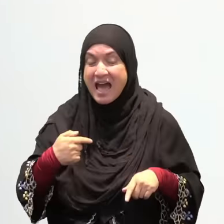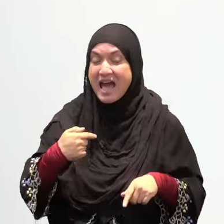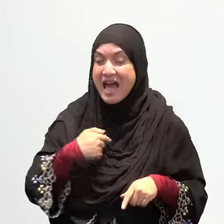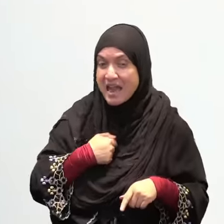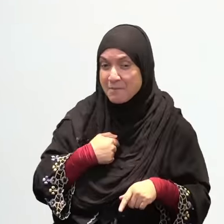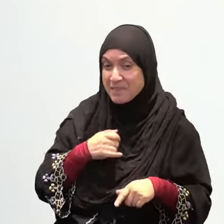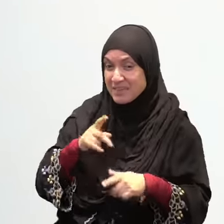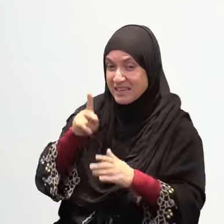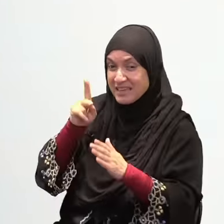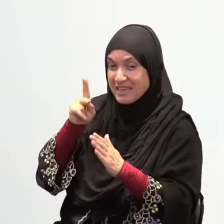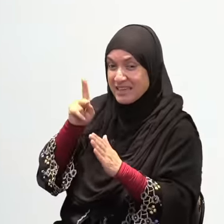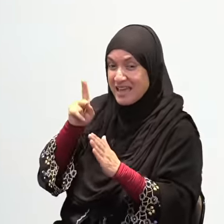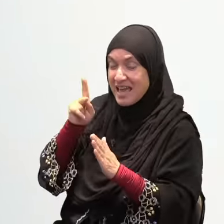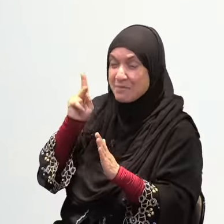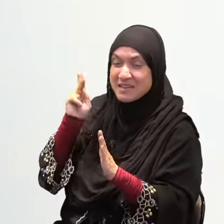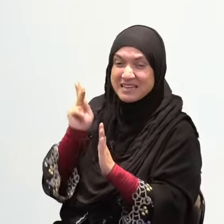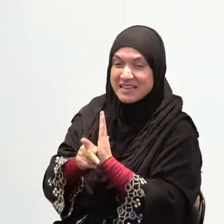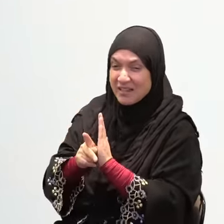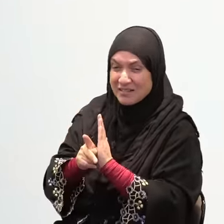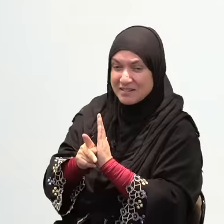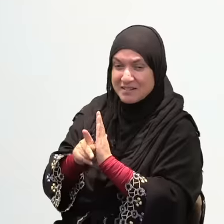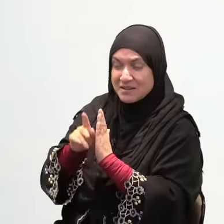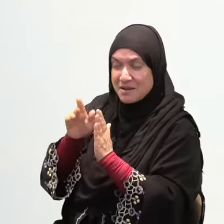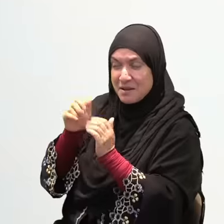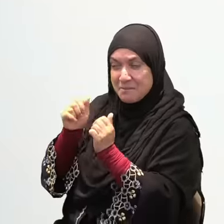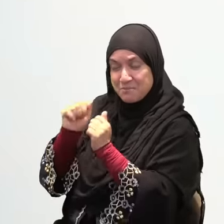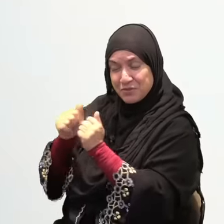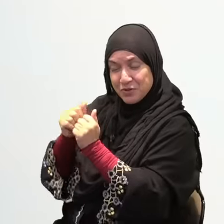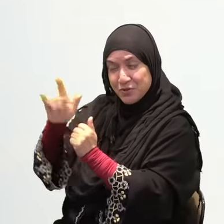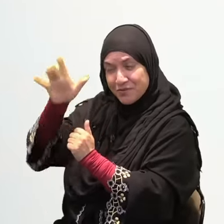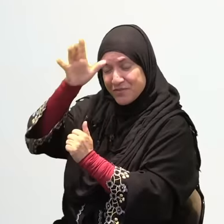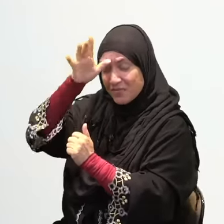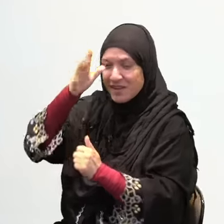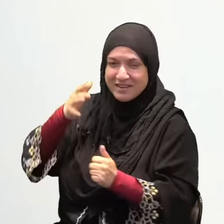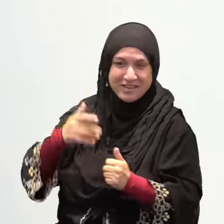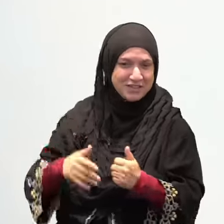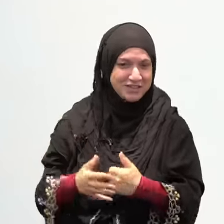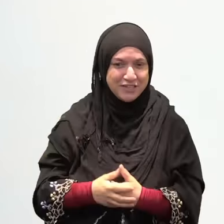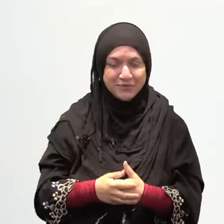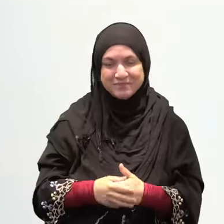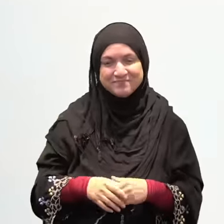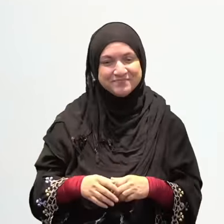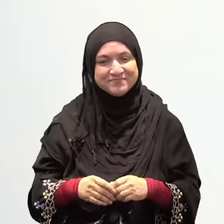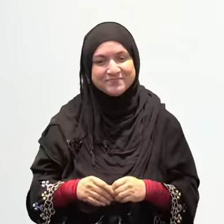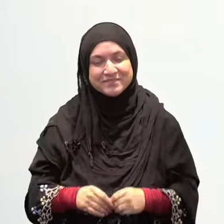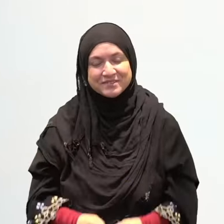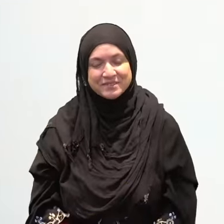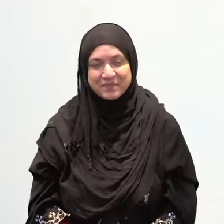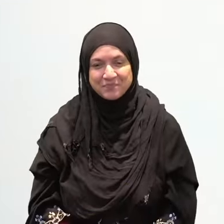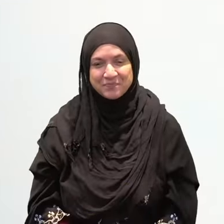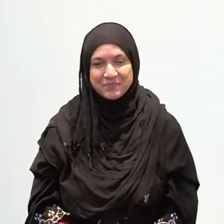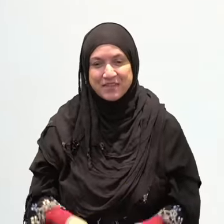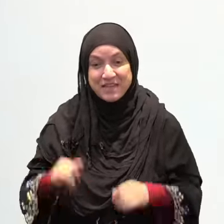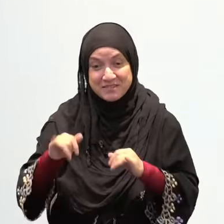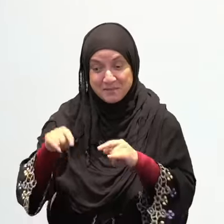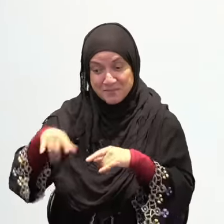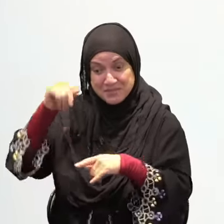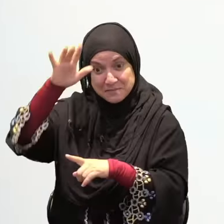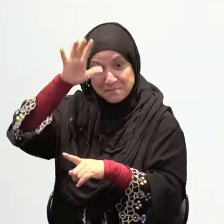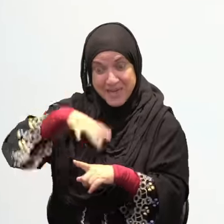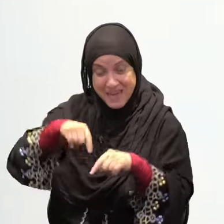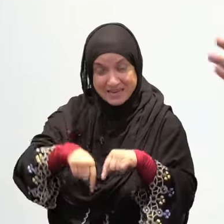are you doing? What happened to you? How did you get to this place? And at that moment, he comes to his